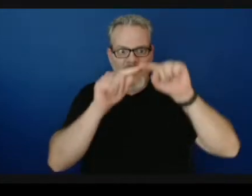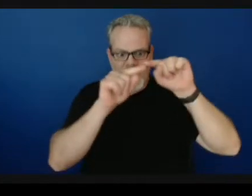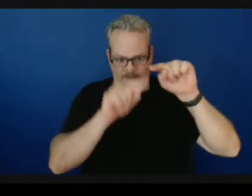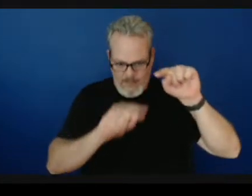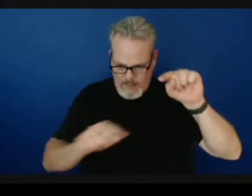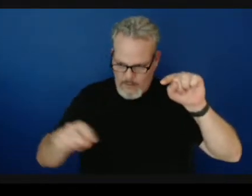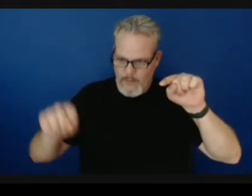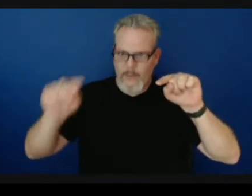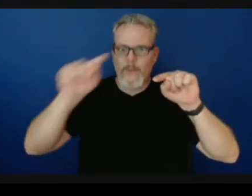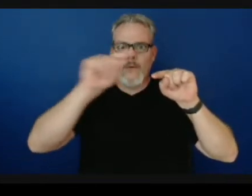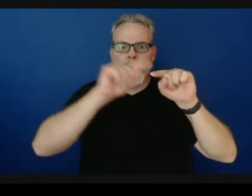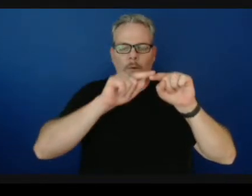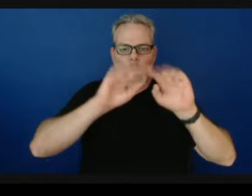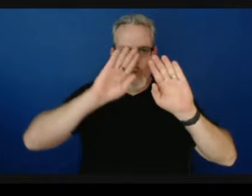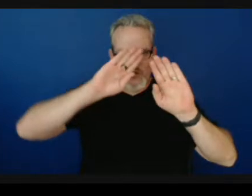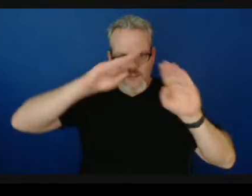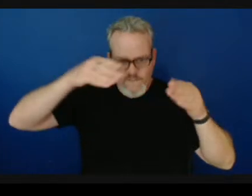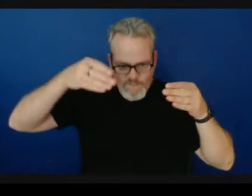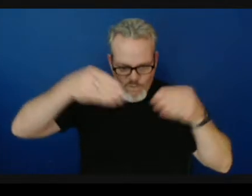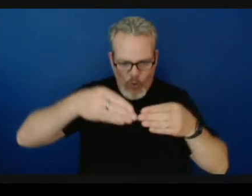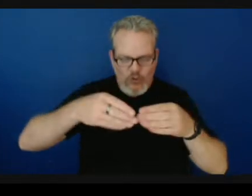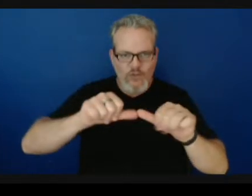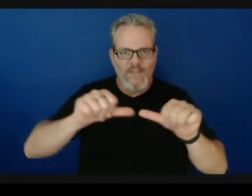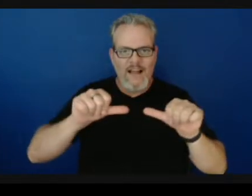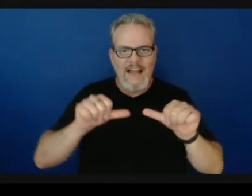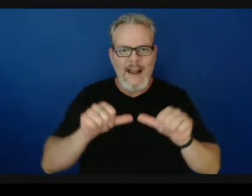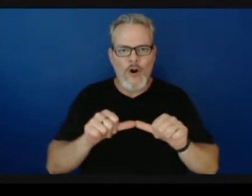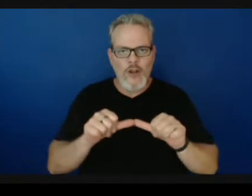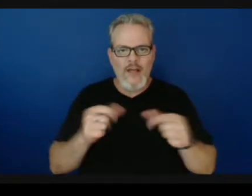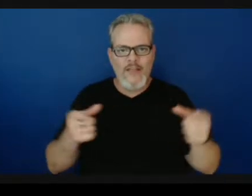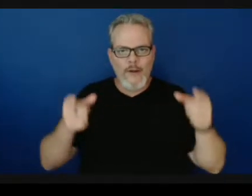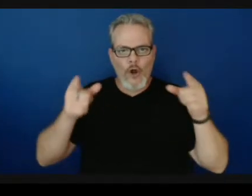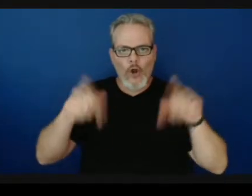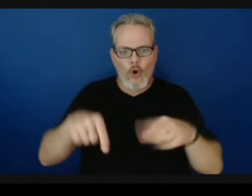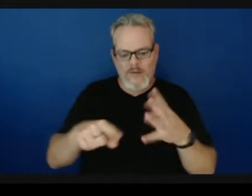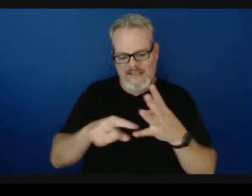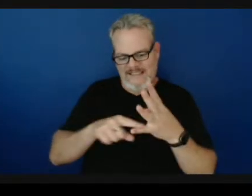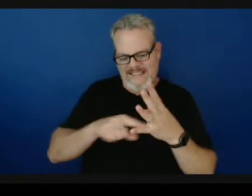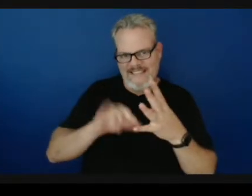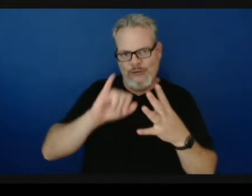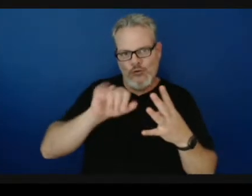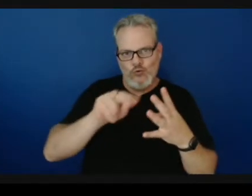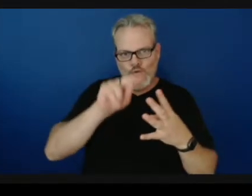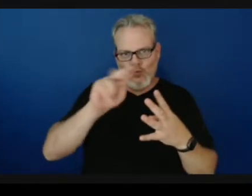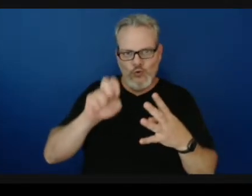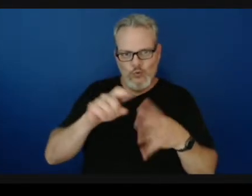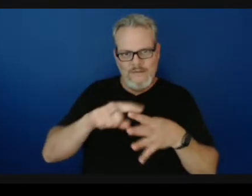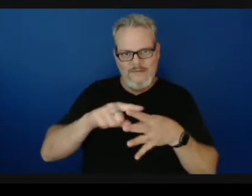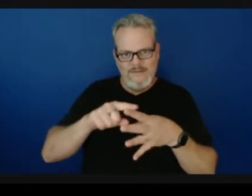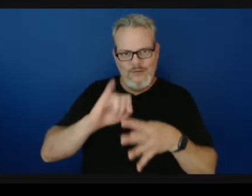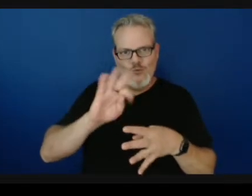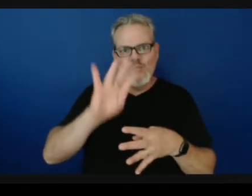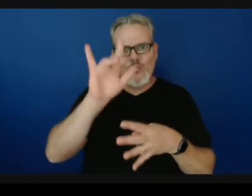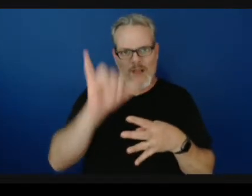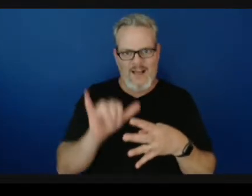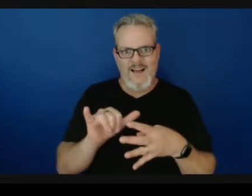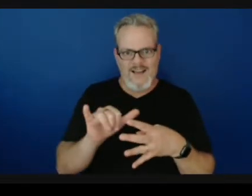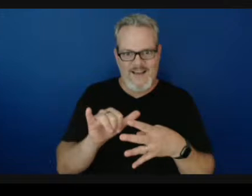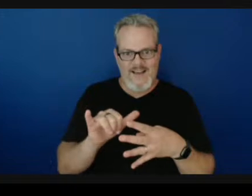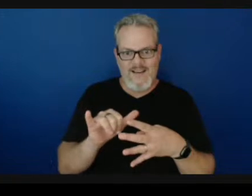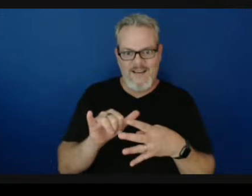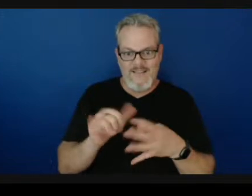that swarm that occurred at the end of June and beginning in July. So it really began there.